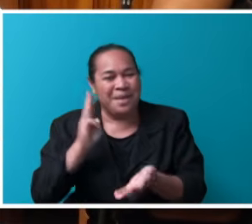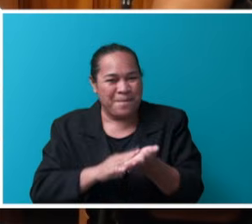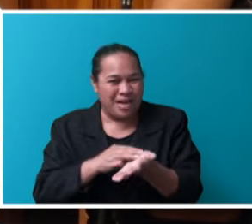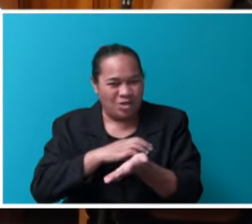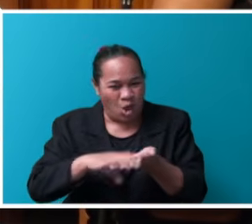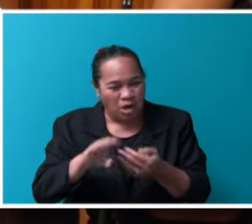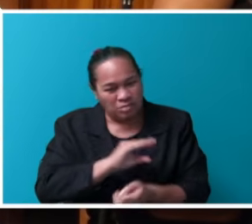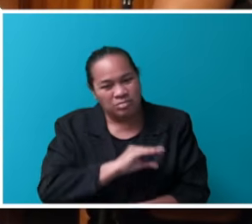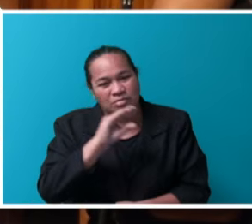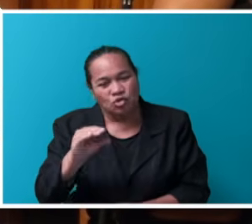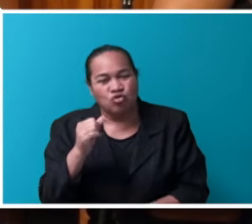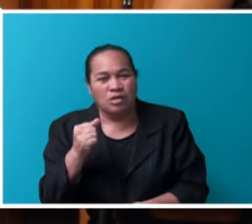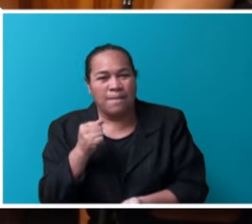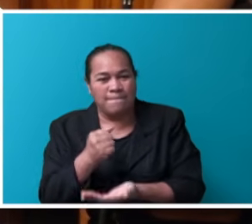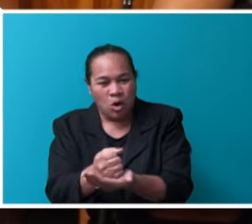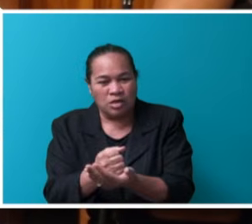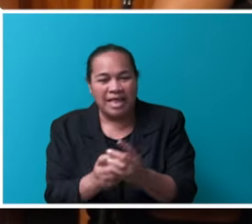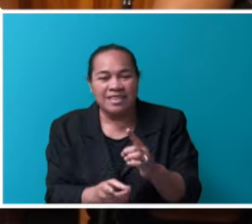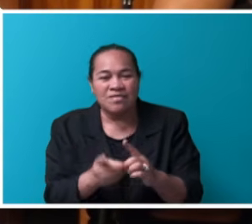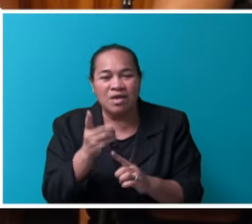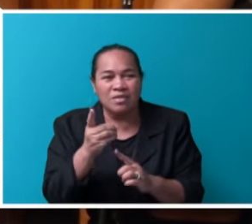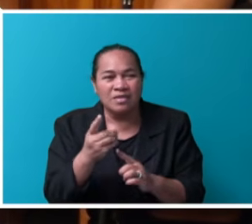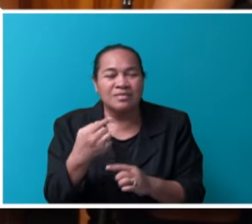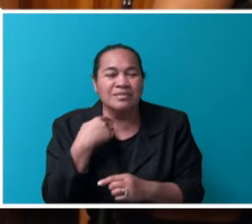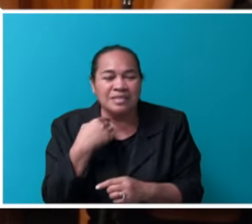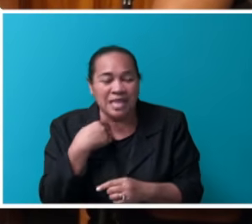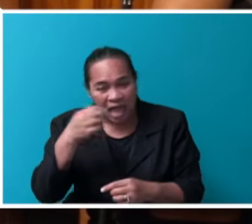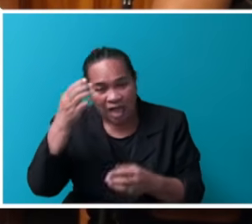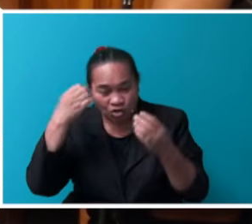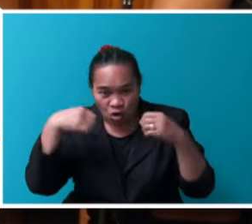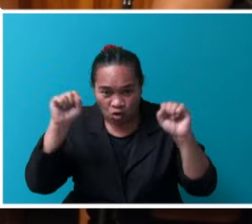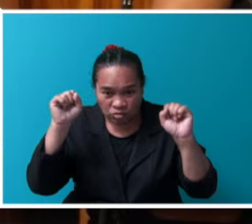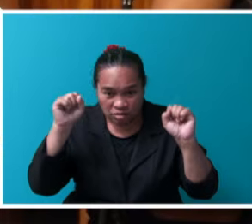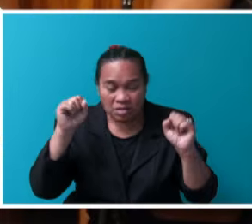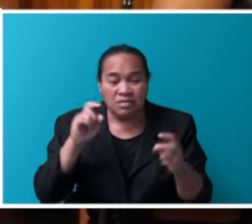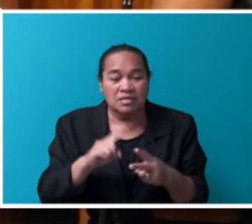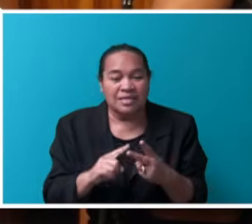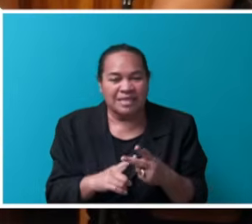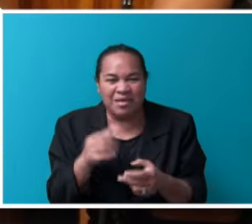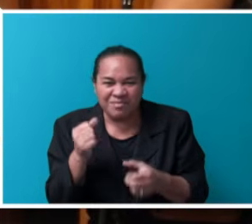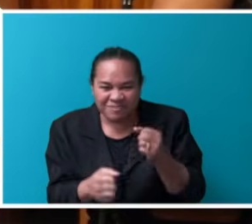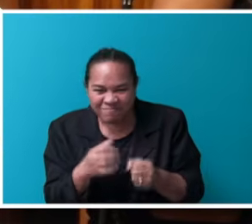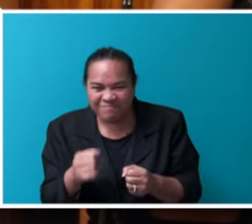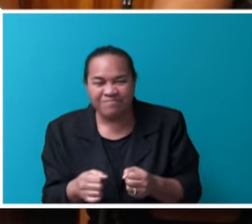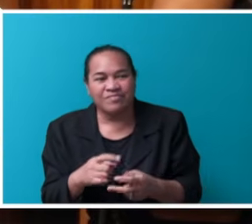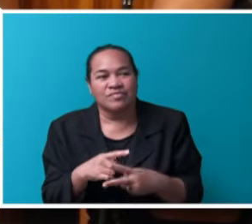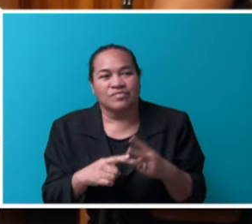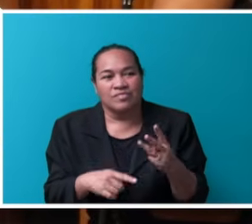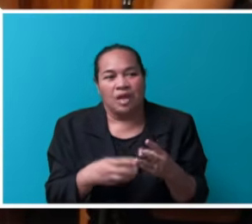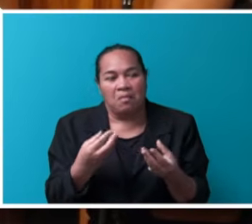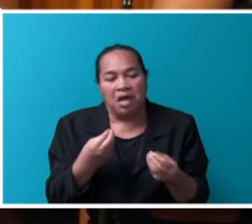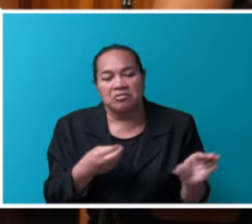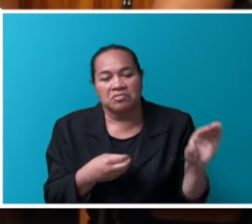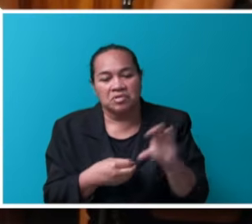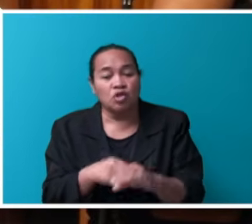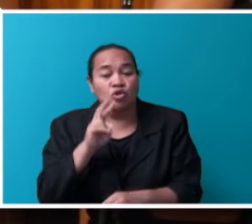support development of the beef, piggery, goat and dairy industry. The Agriculture Marketing Authority has provided a total budget of